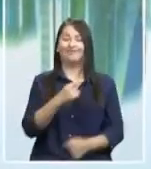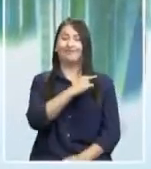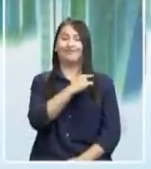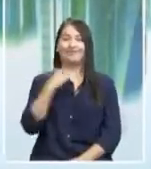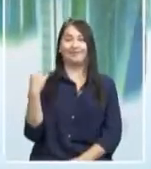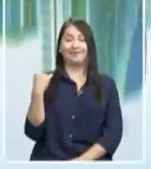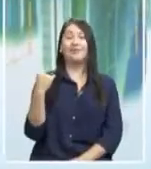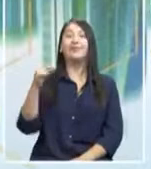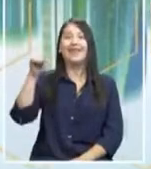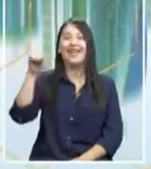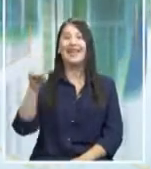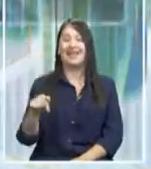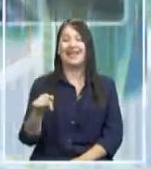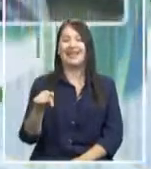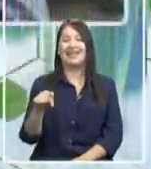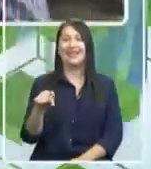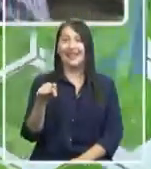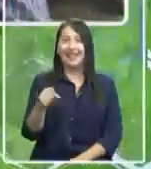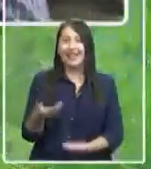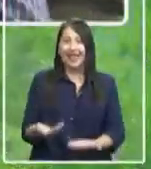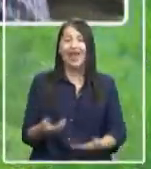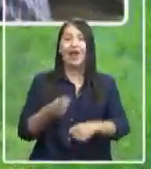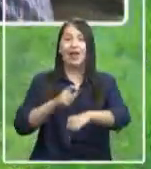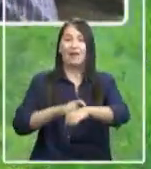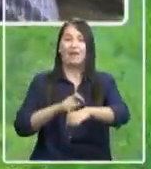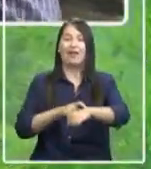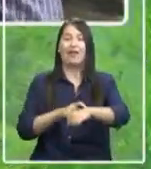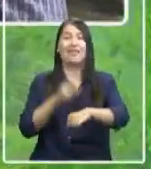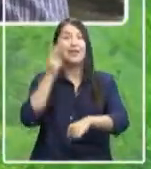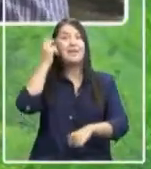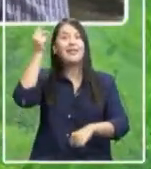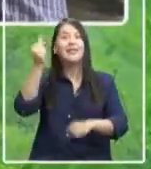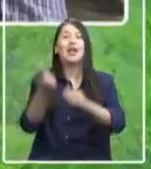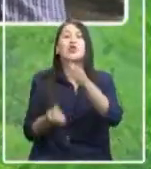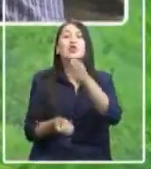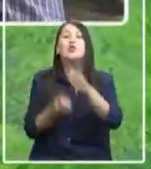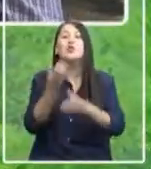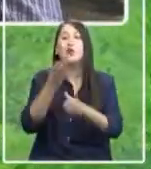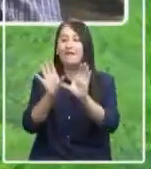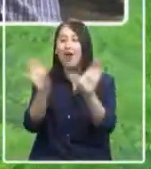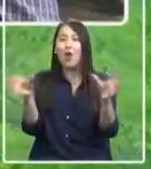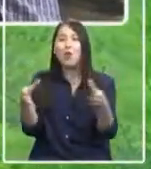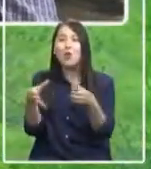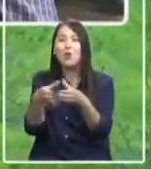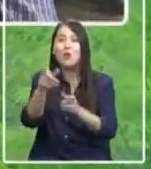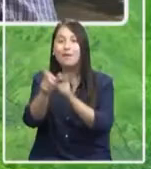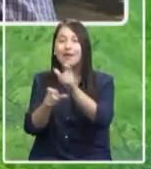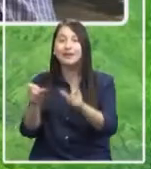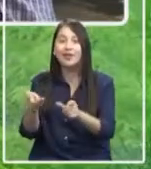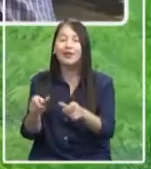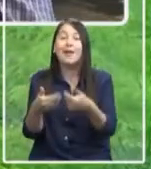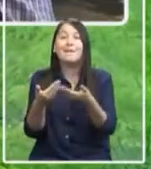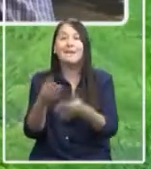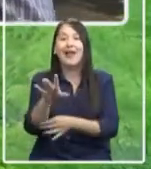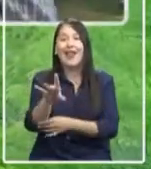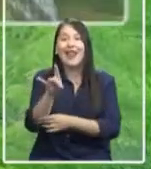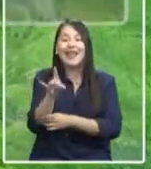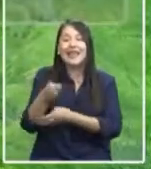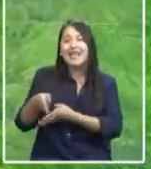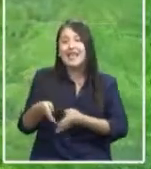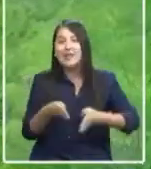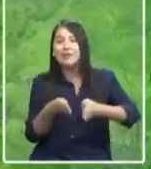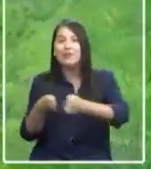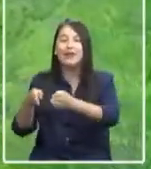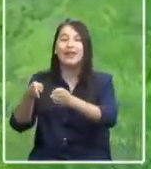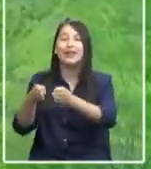create a new civilization, to go to a new destination. What will be the new destination? What will be the new civilization? Where